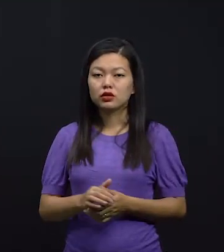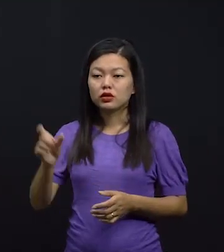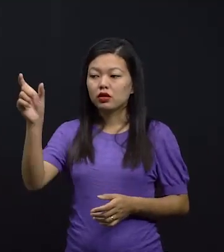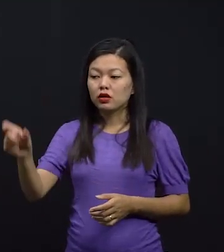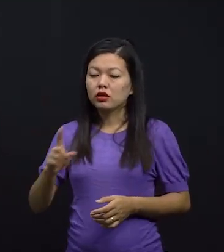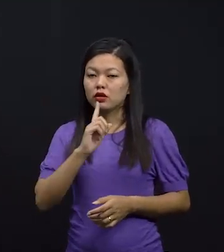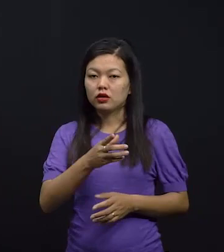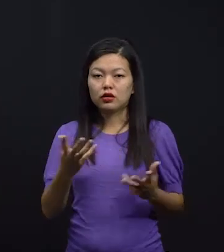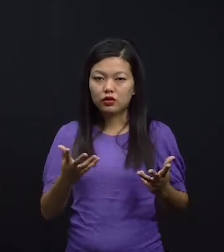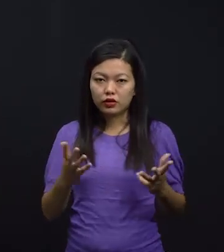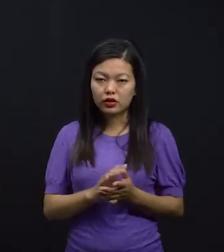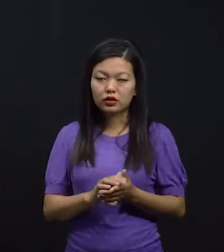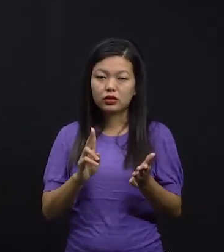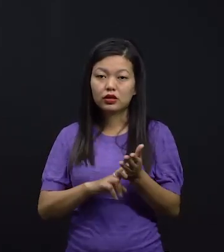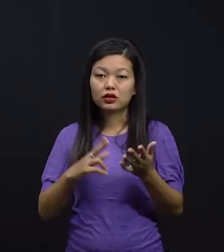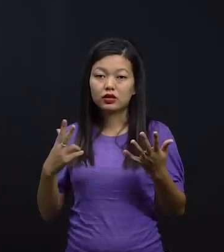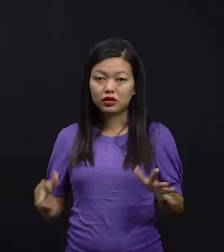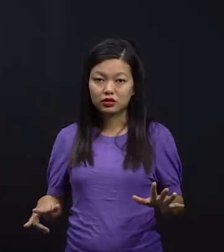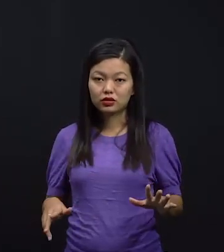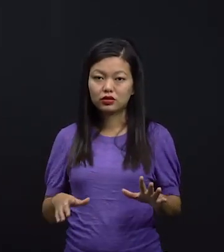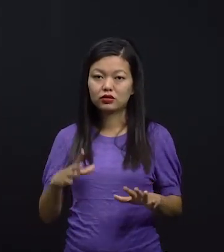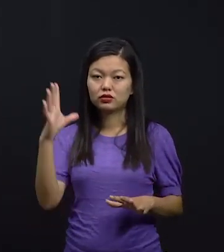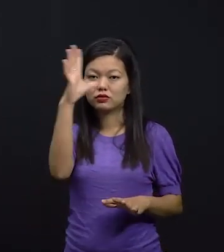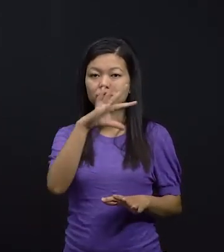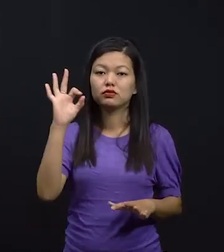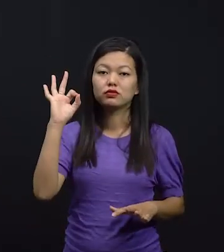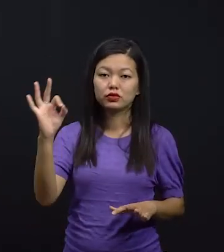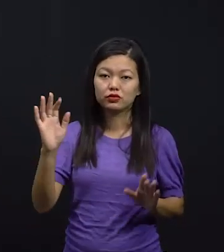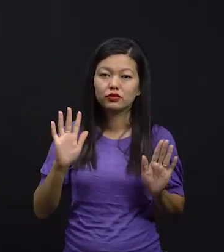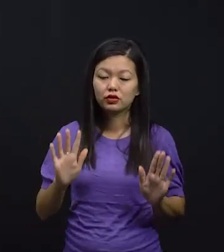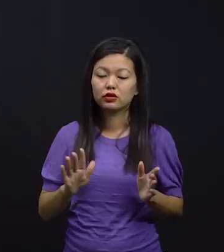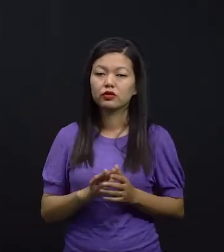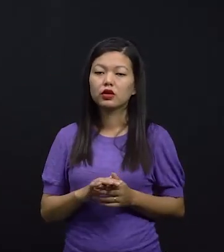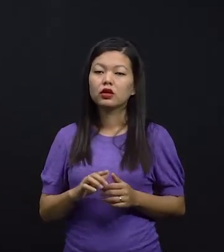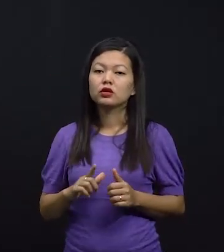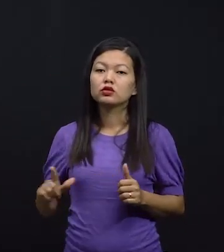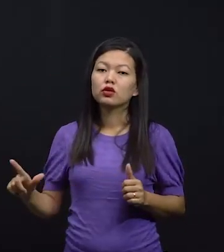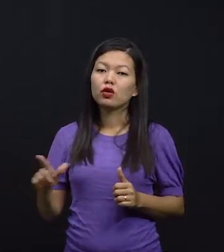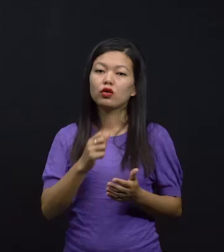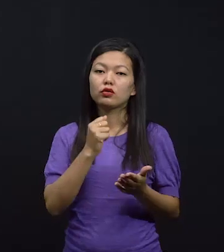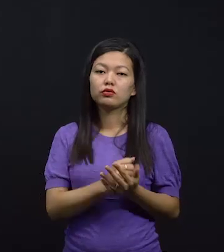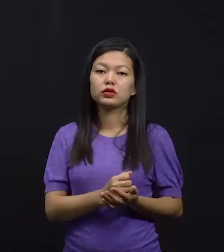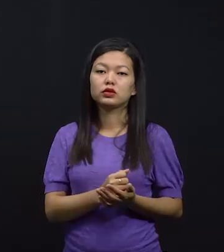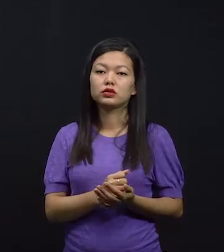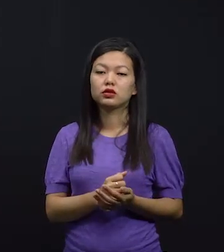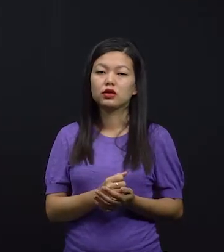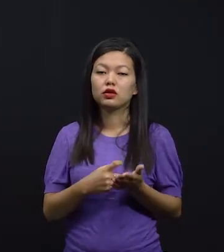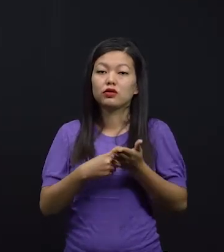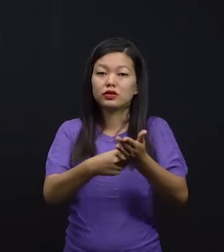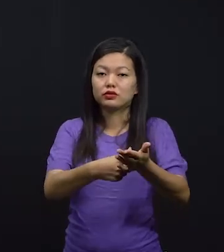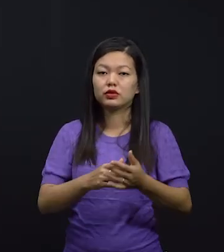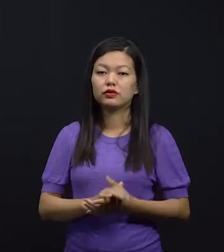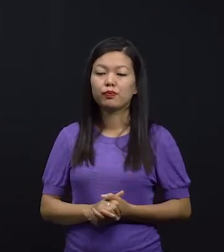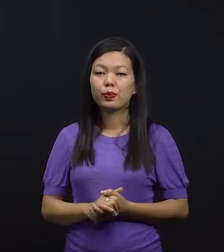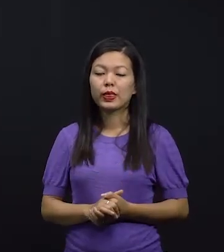wants us to know that no matter how beautiful a thing may be, everything pales in comparison to the sacrifices